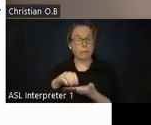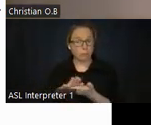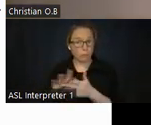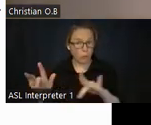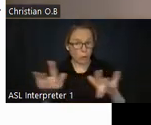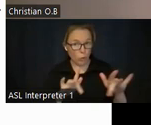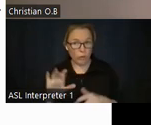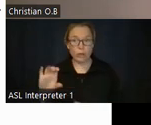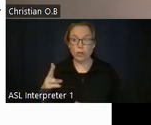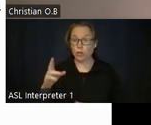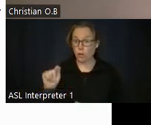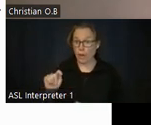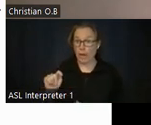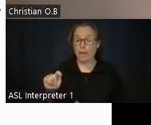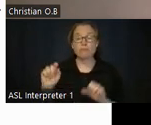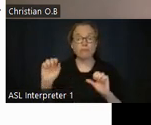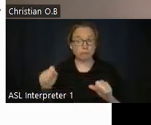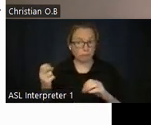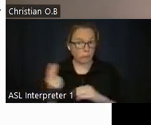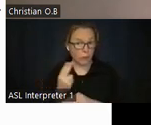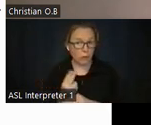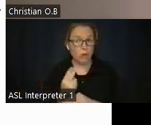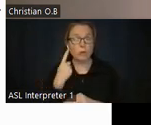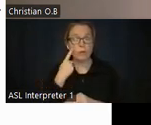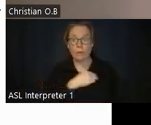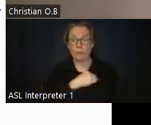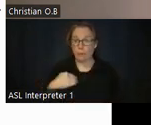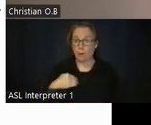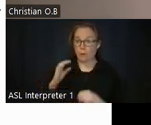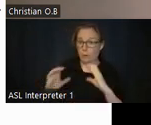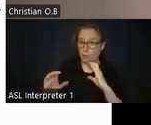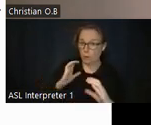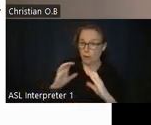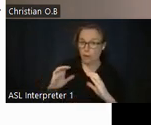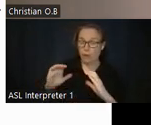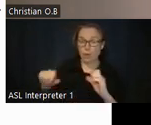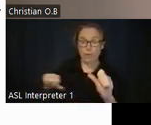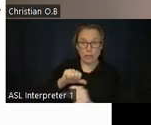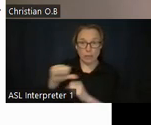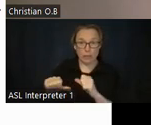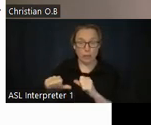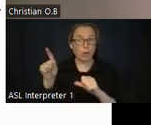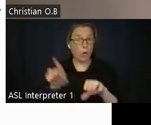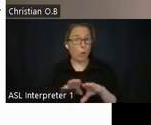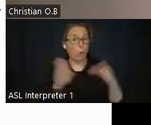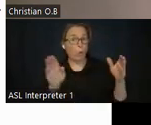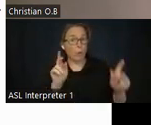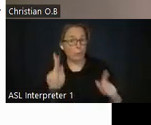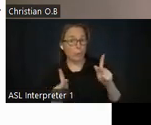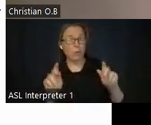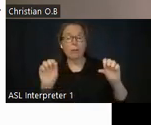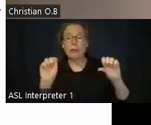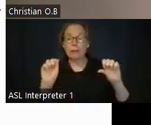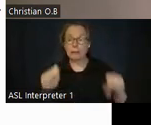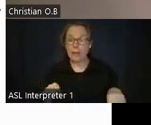chat function is enabled for commission members to communicate with each other. Members of the public will be able to